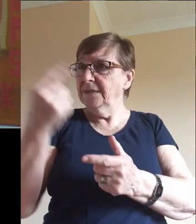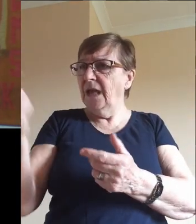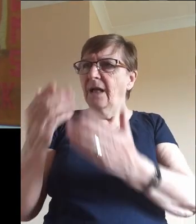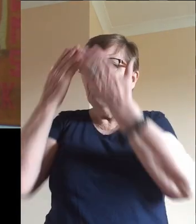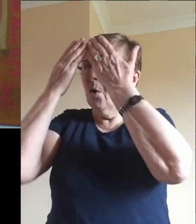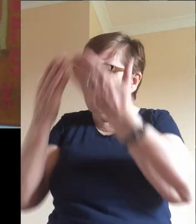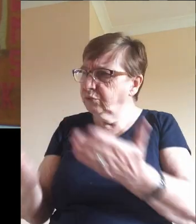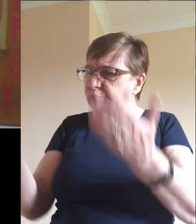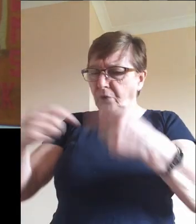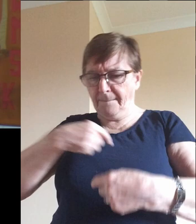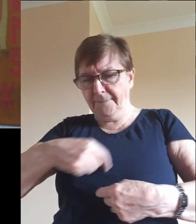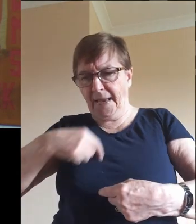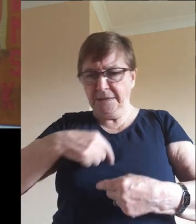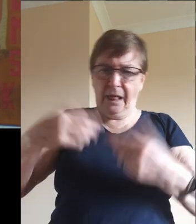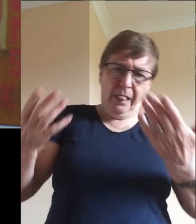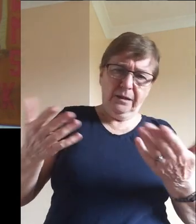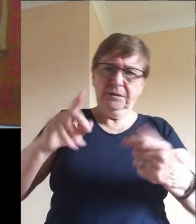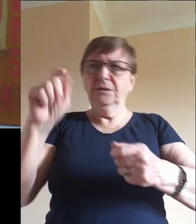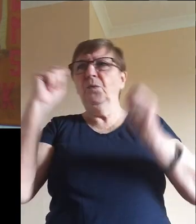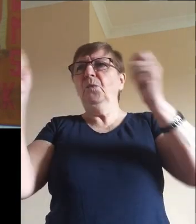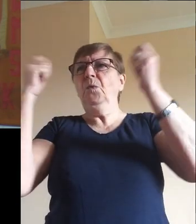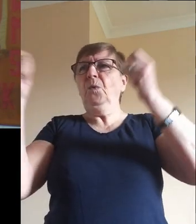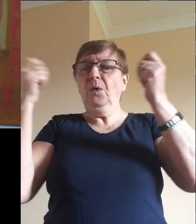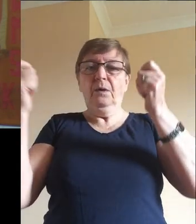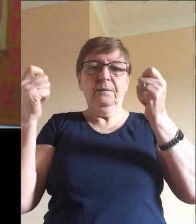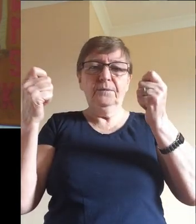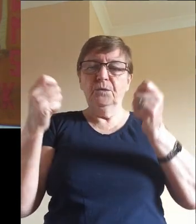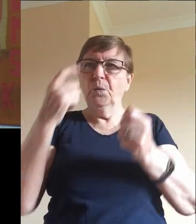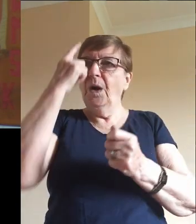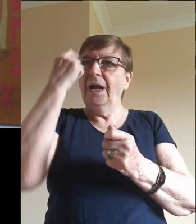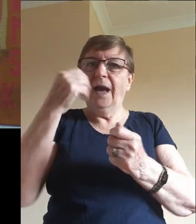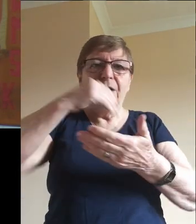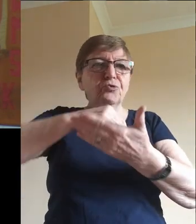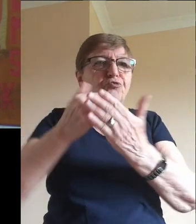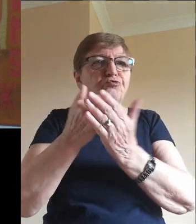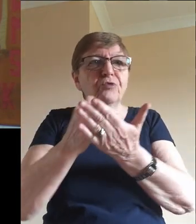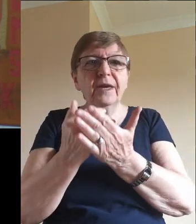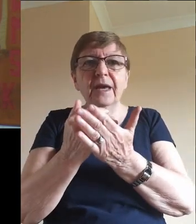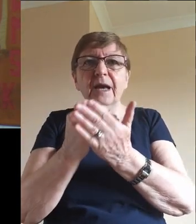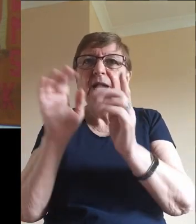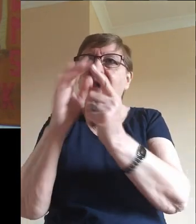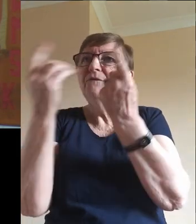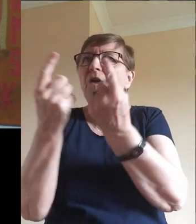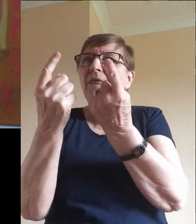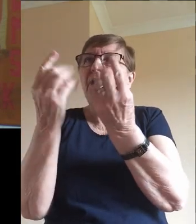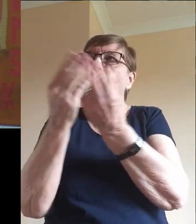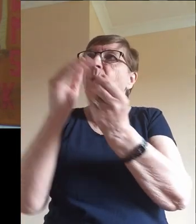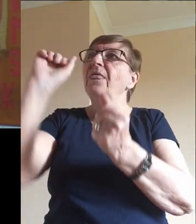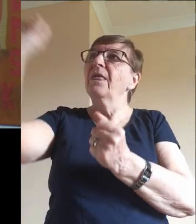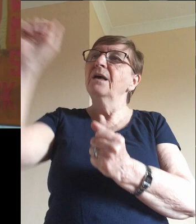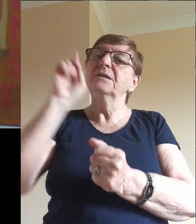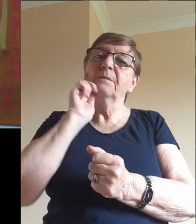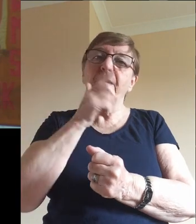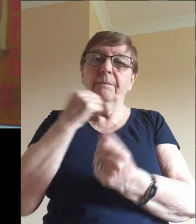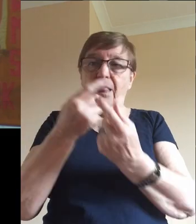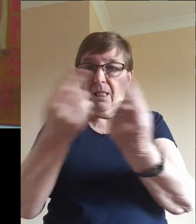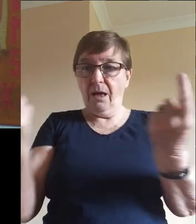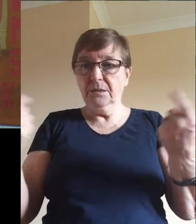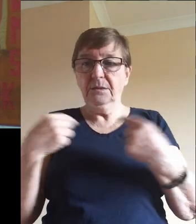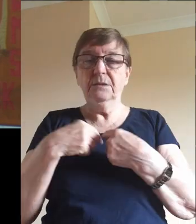and medals and everything else, but that he's able to share the spoils with his people.